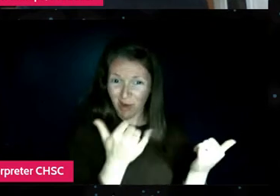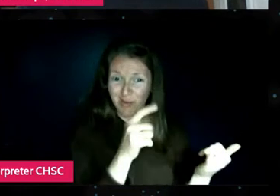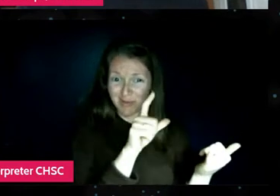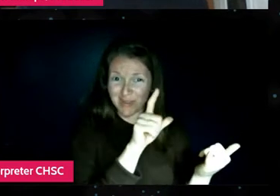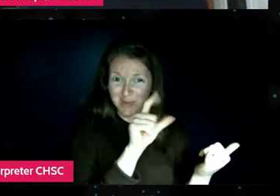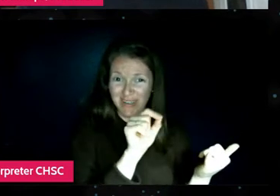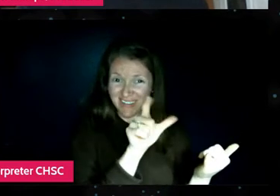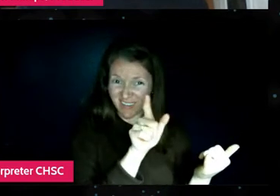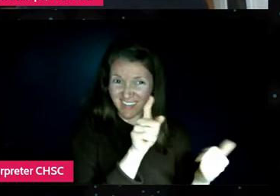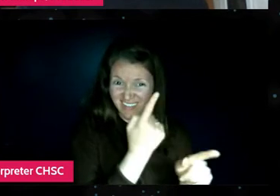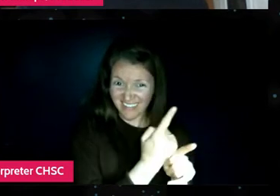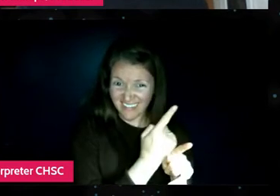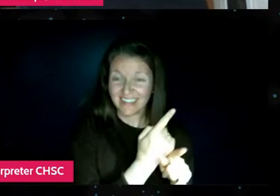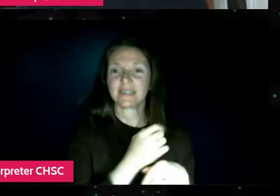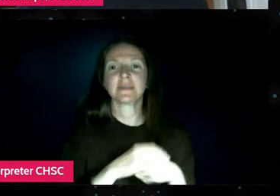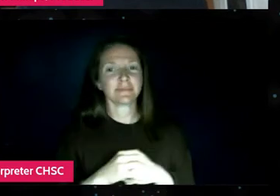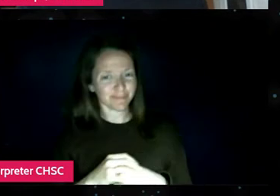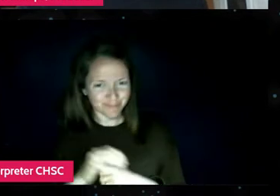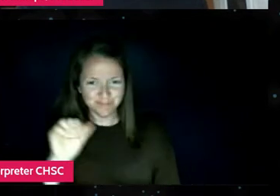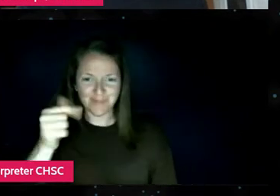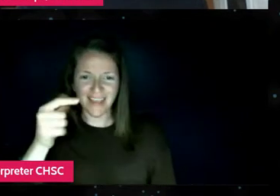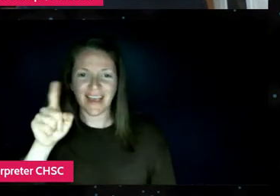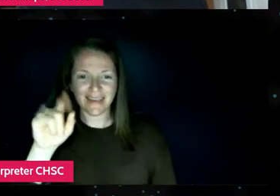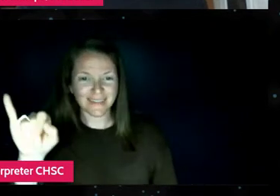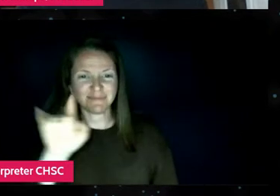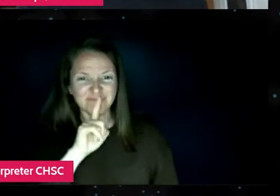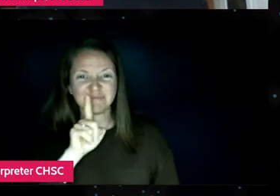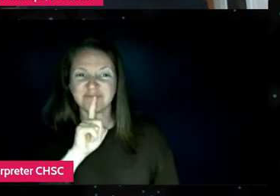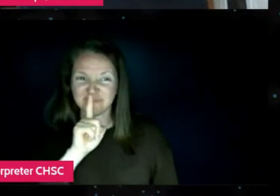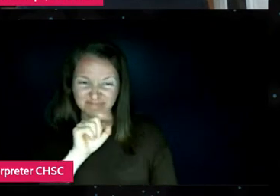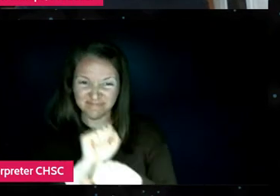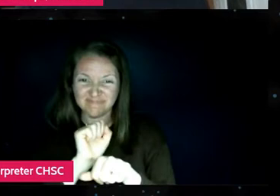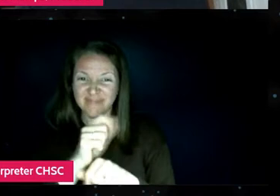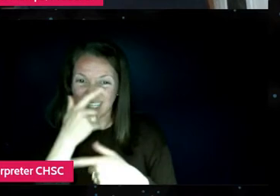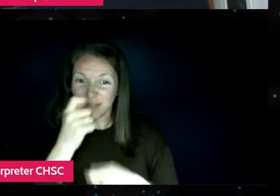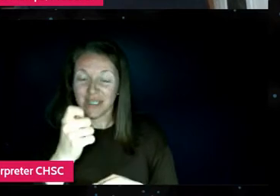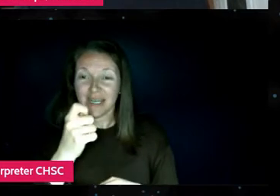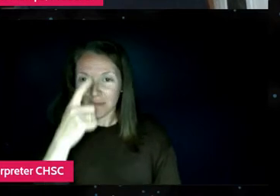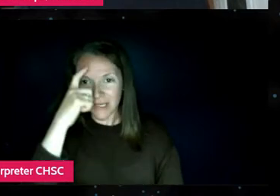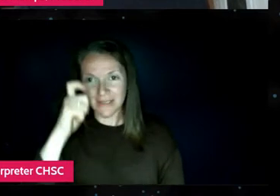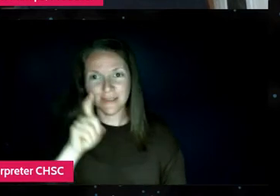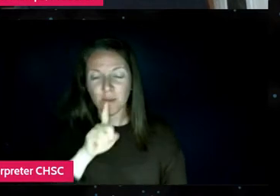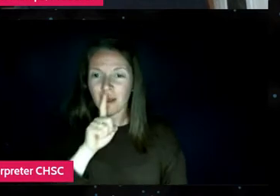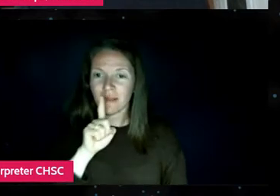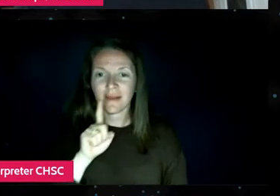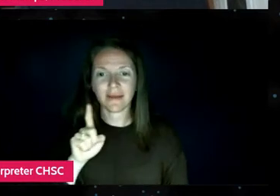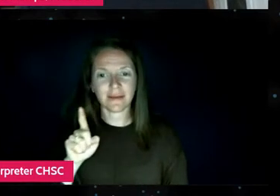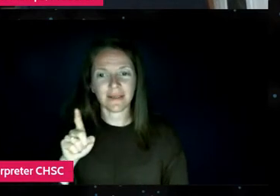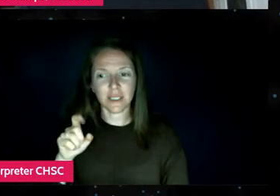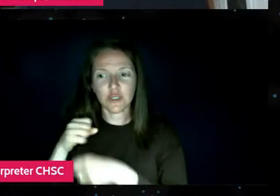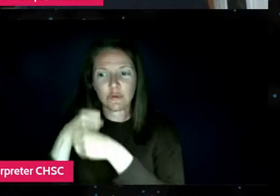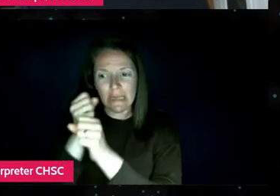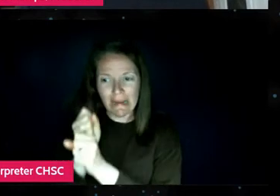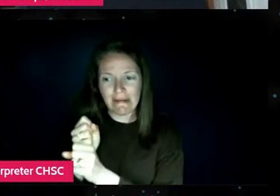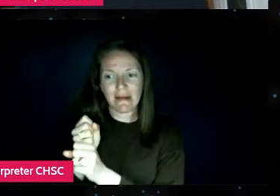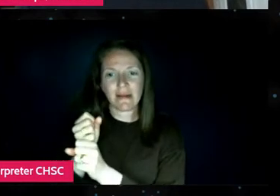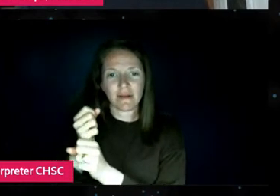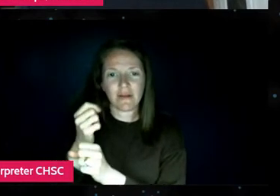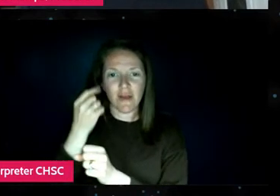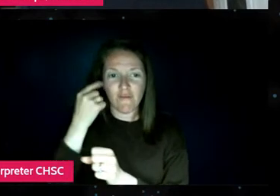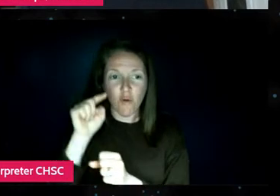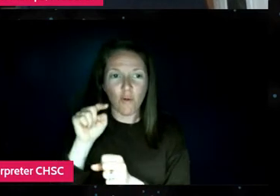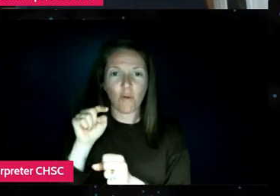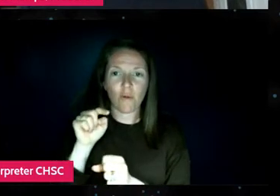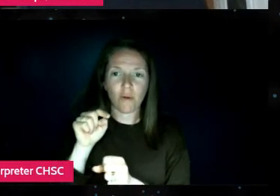Right. You know, it's interesting. I feel like even though this was definitely, you know, kind of created for this type